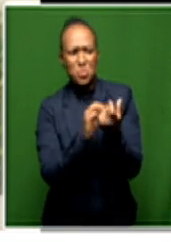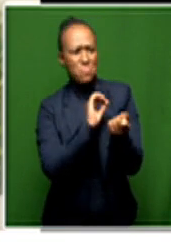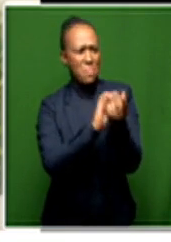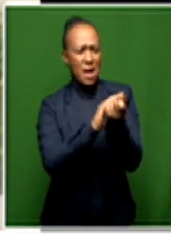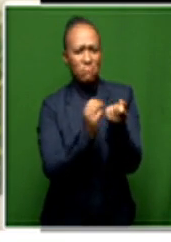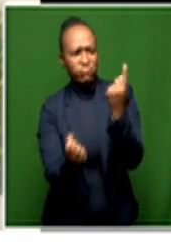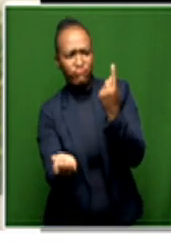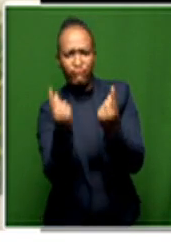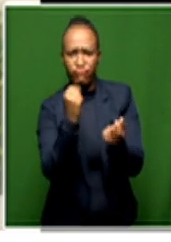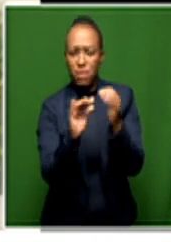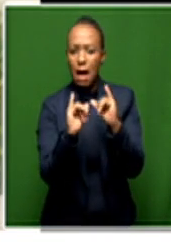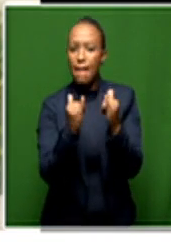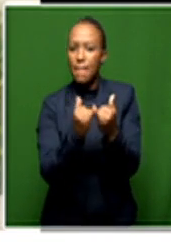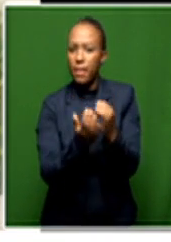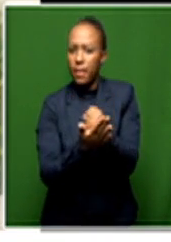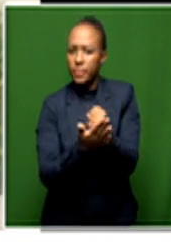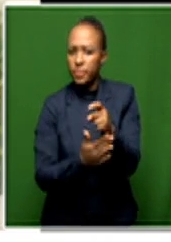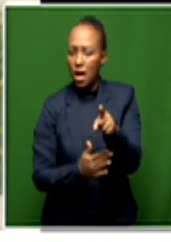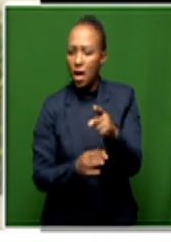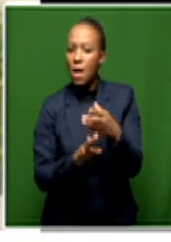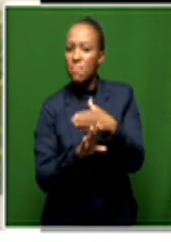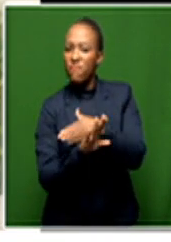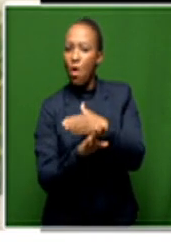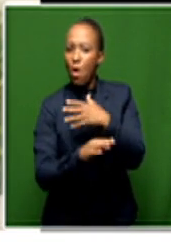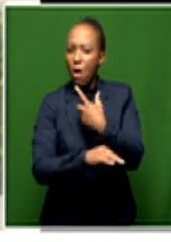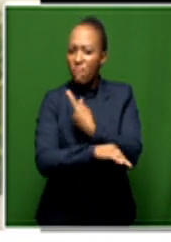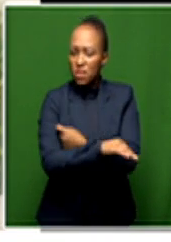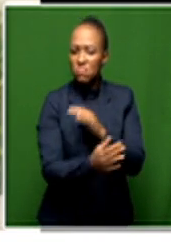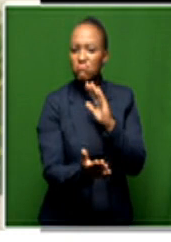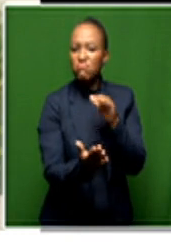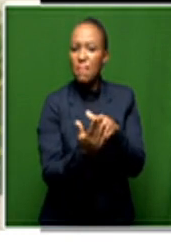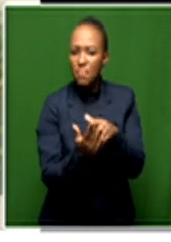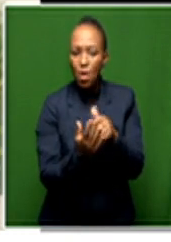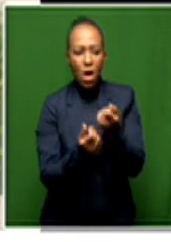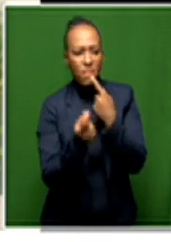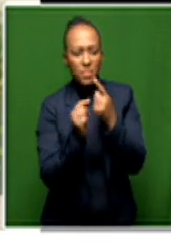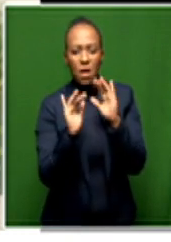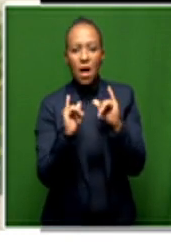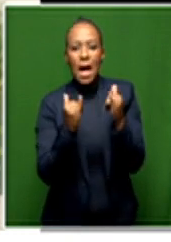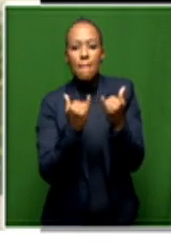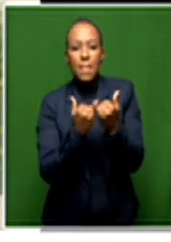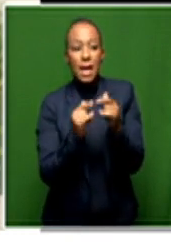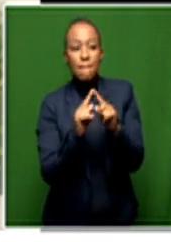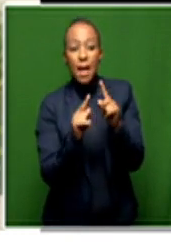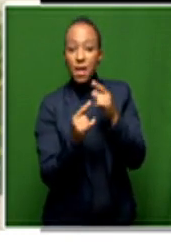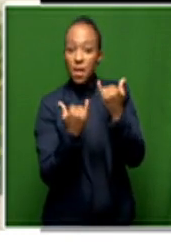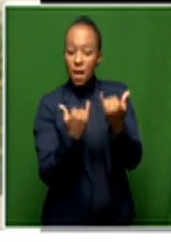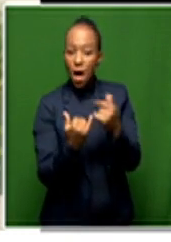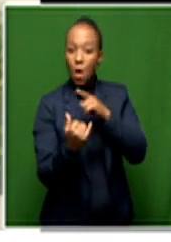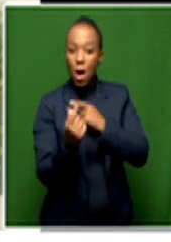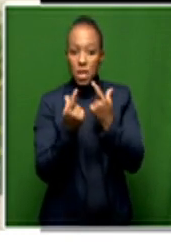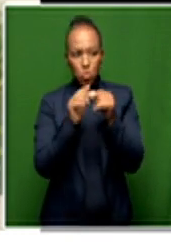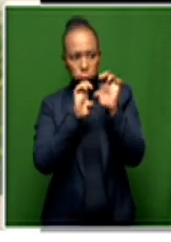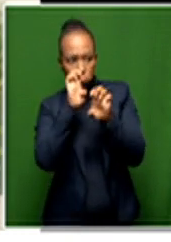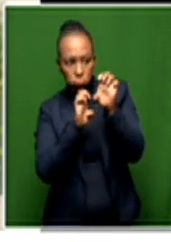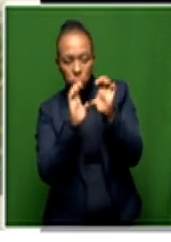tenders crafted to suit a particular company, and because these things are done behind closed doors, all you